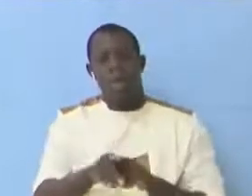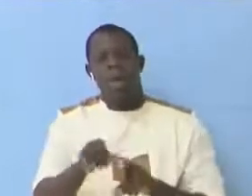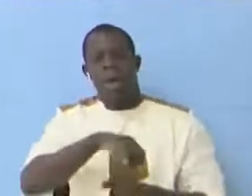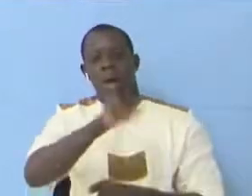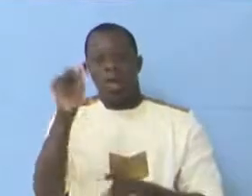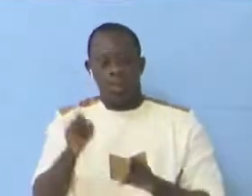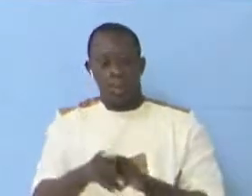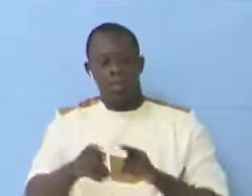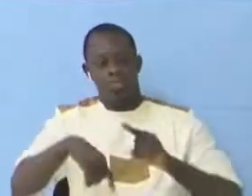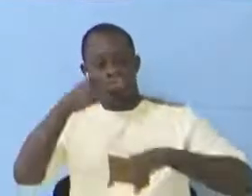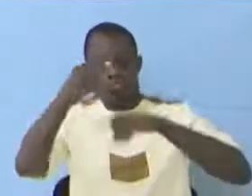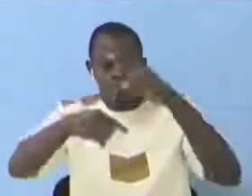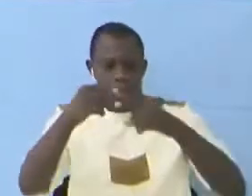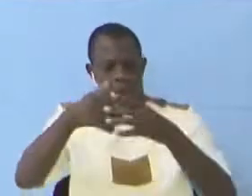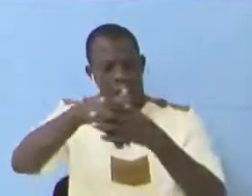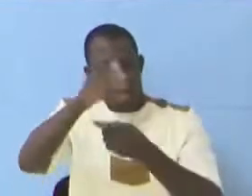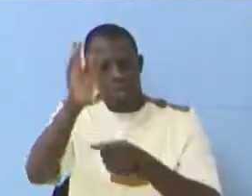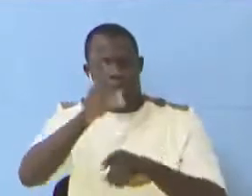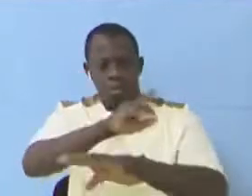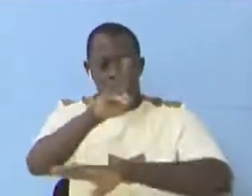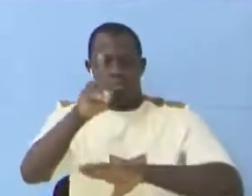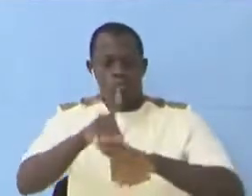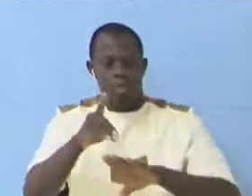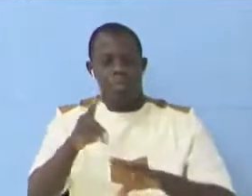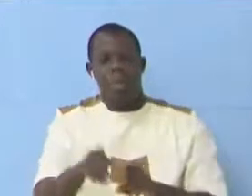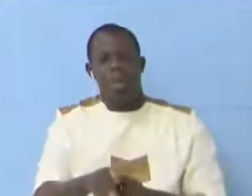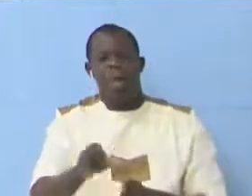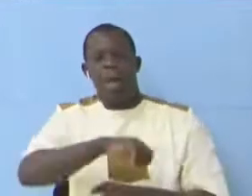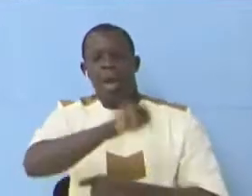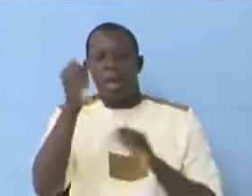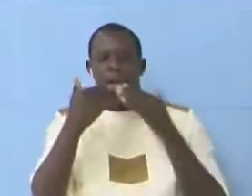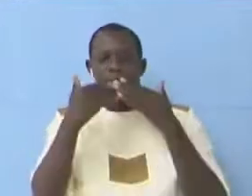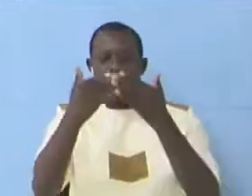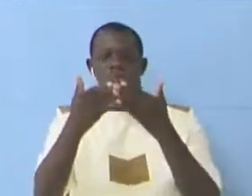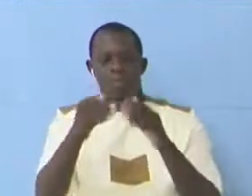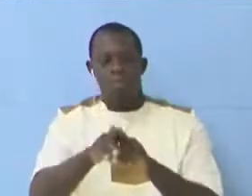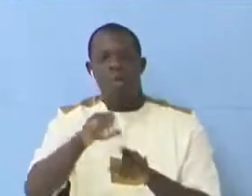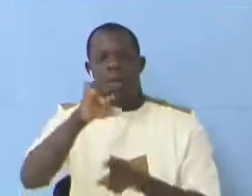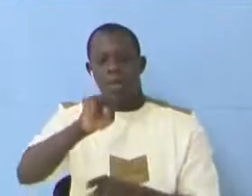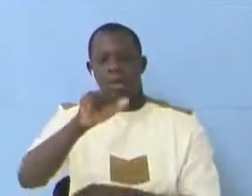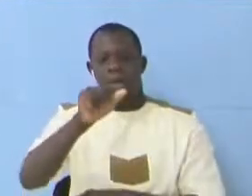proceeded outside. Then told Sadi Gassama.